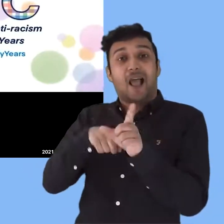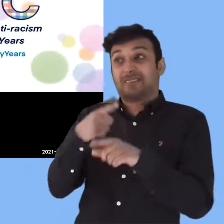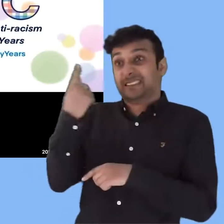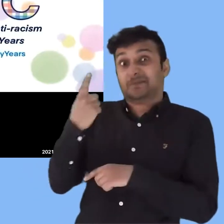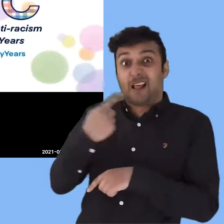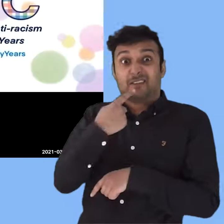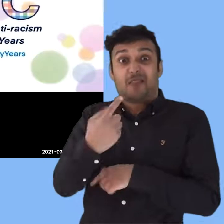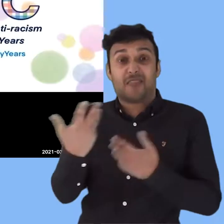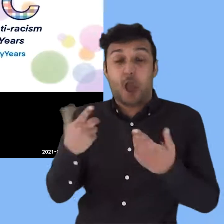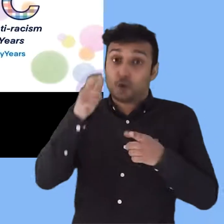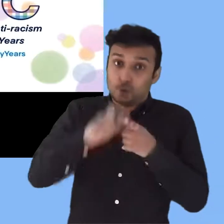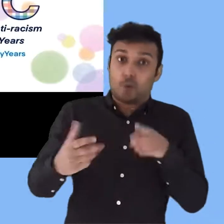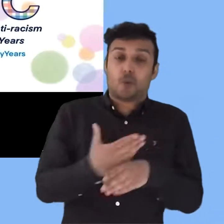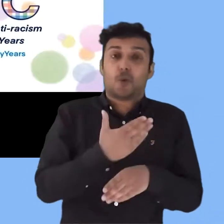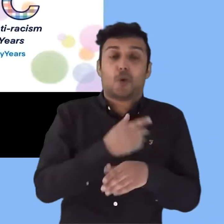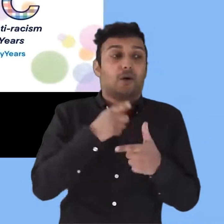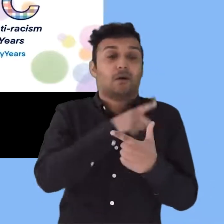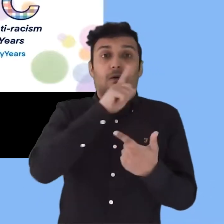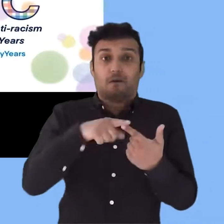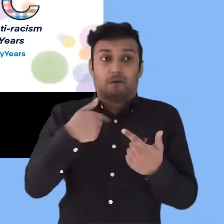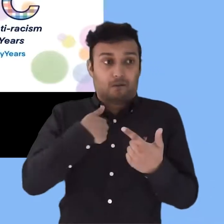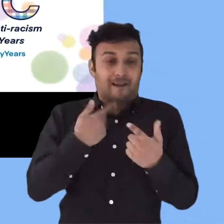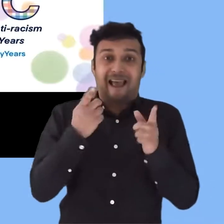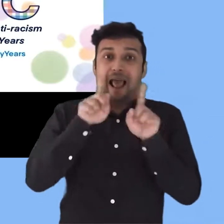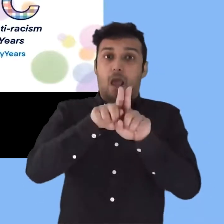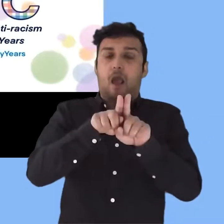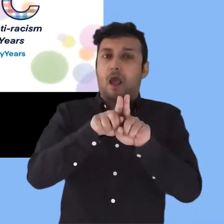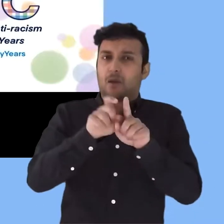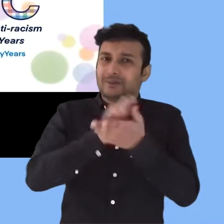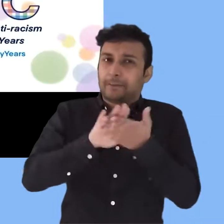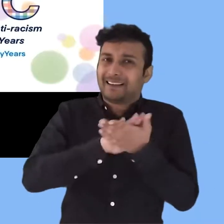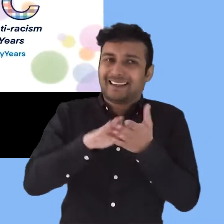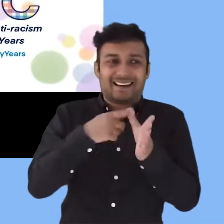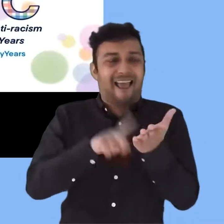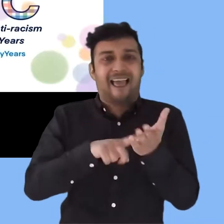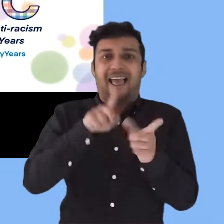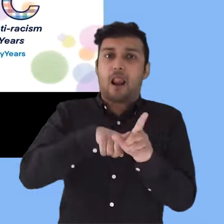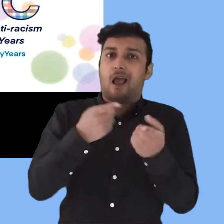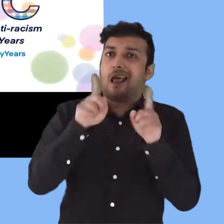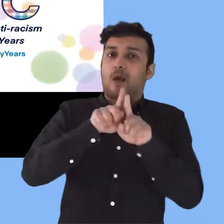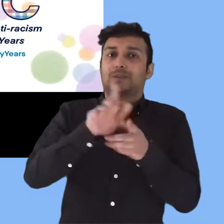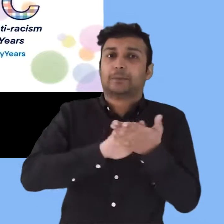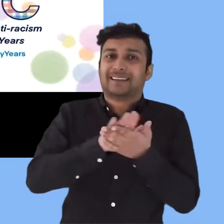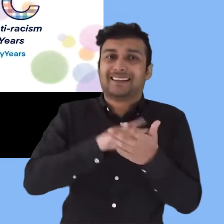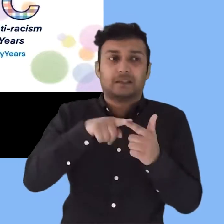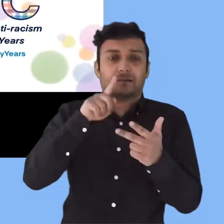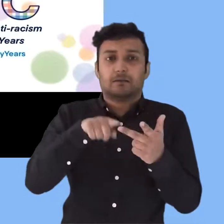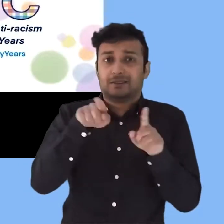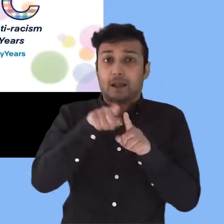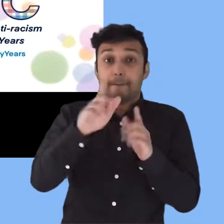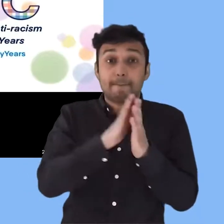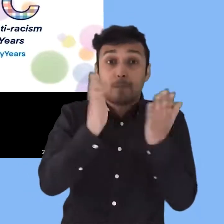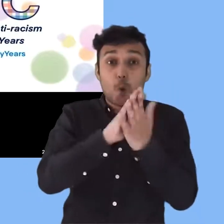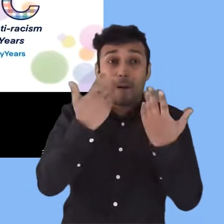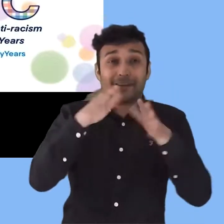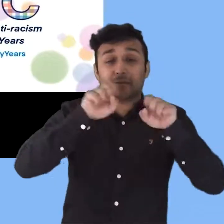about? Thinking about all of the books that have been released, the absolute wealth of literature that's out, not just for